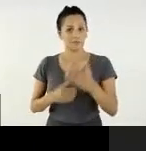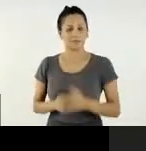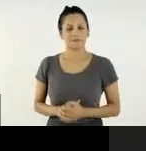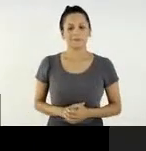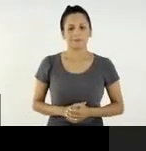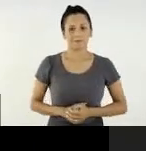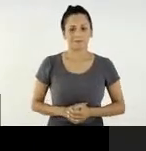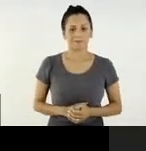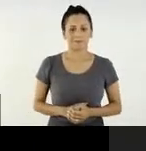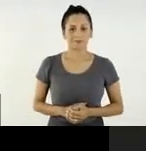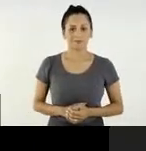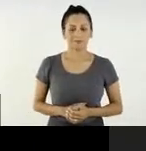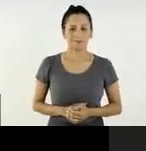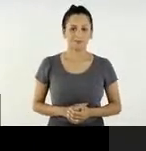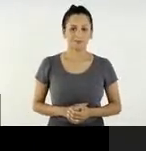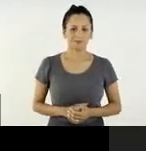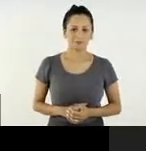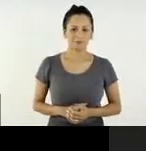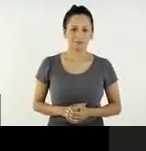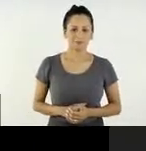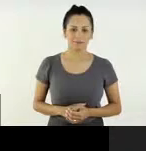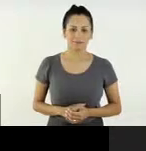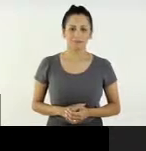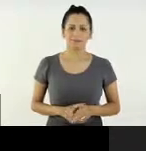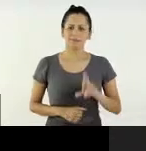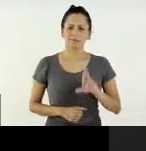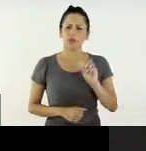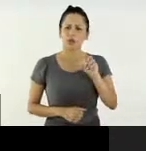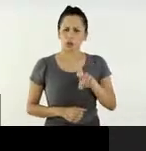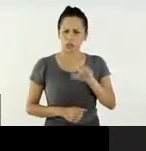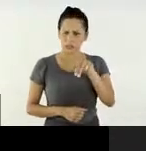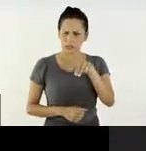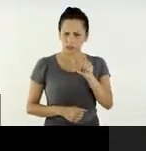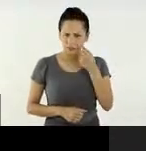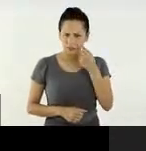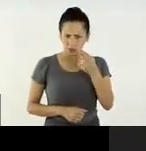Roxana, could you see the slide move? I just want to make sure. Yes, okay, thank you.